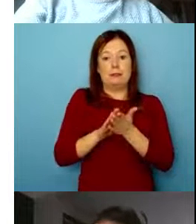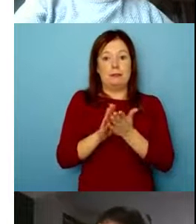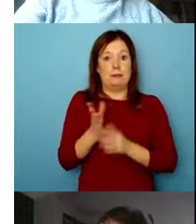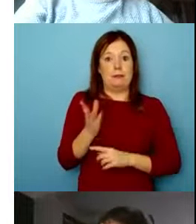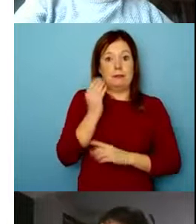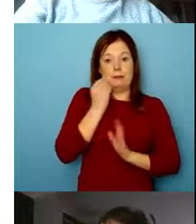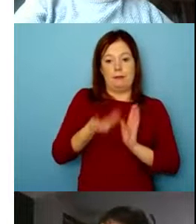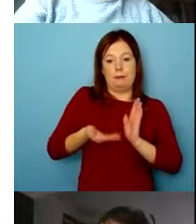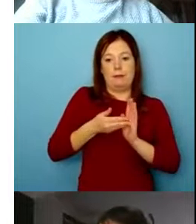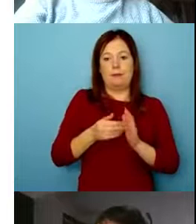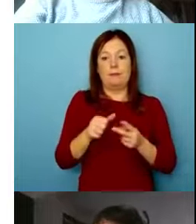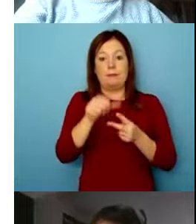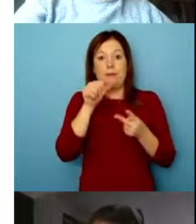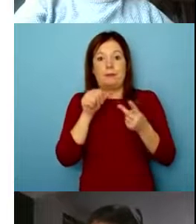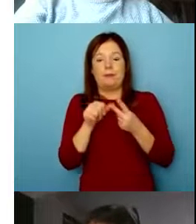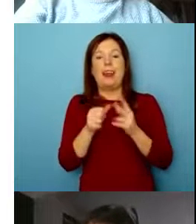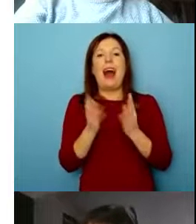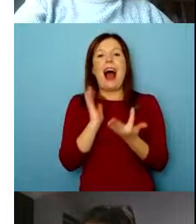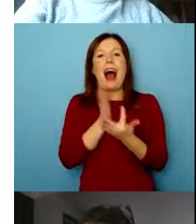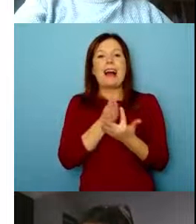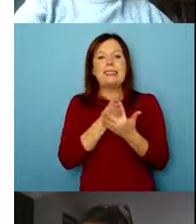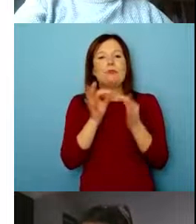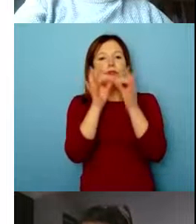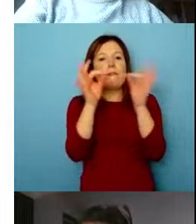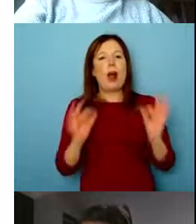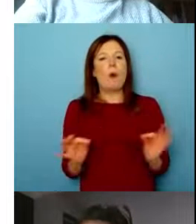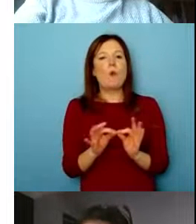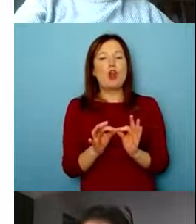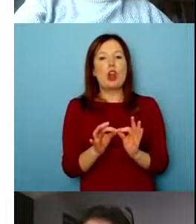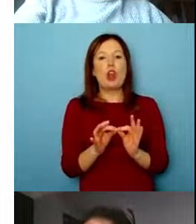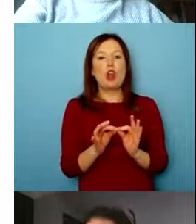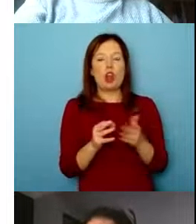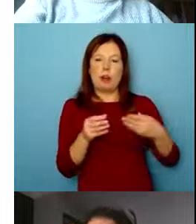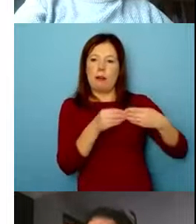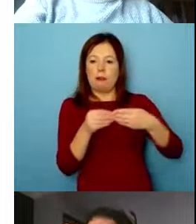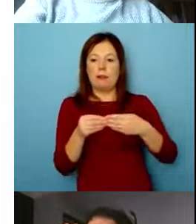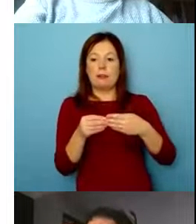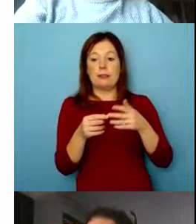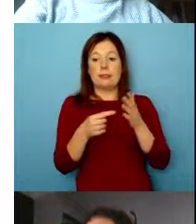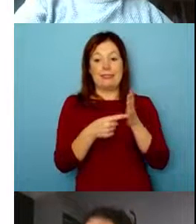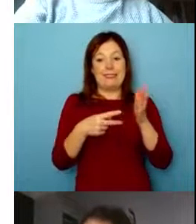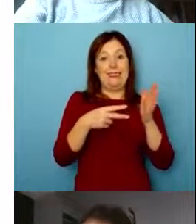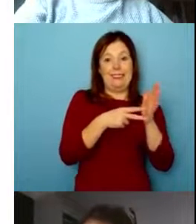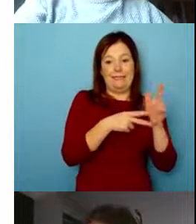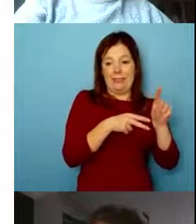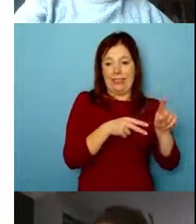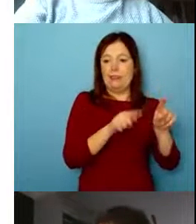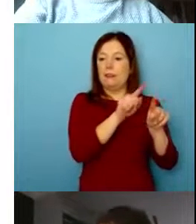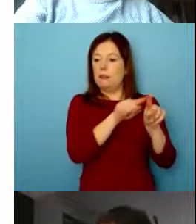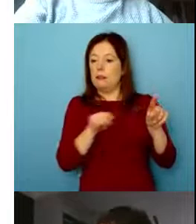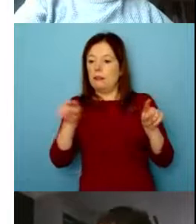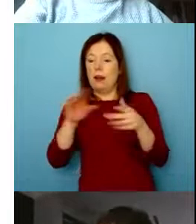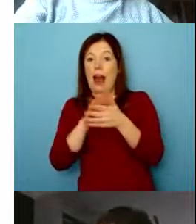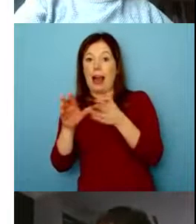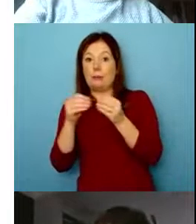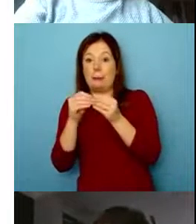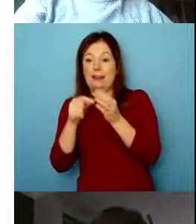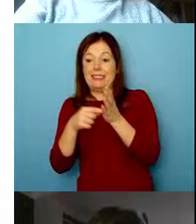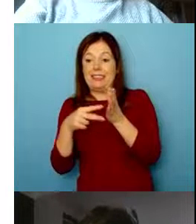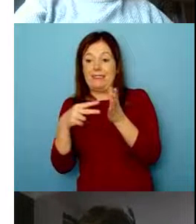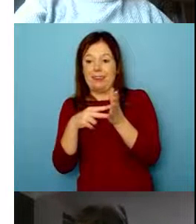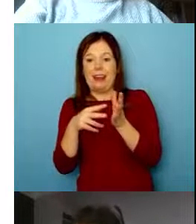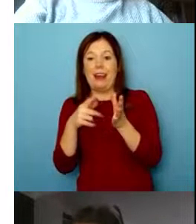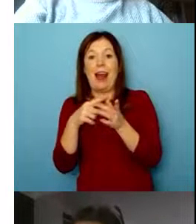an accessibility framework, and this will form a connection between the TV devices and the running